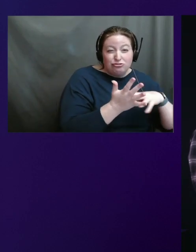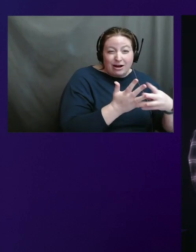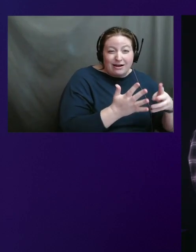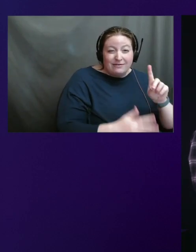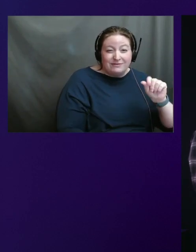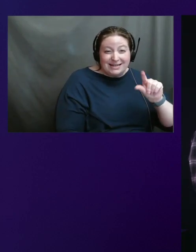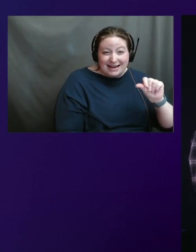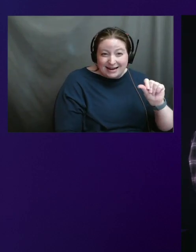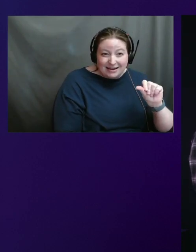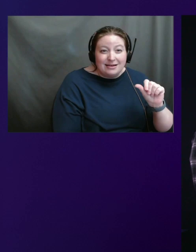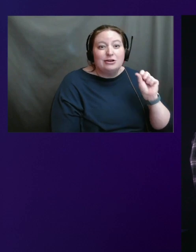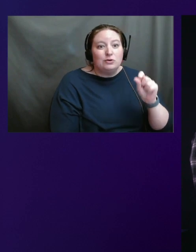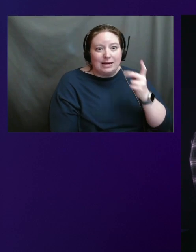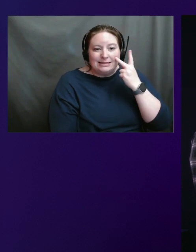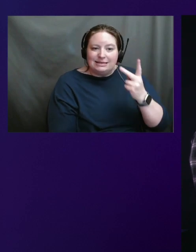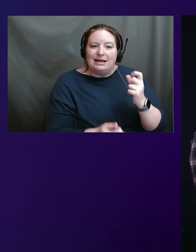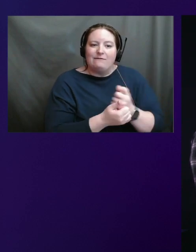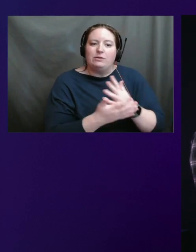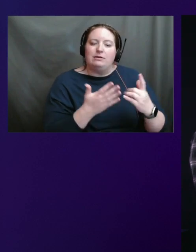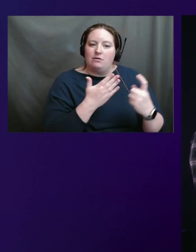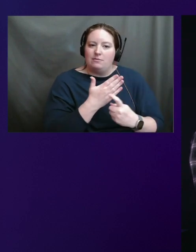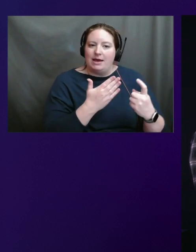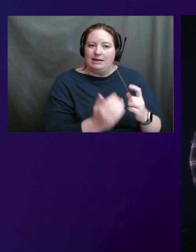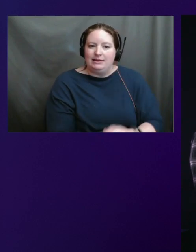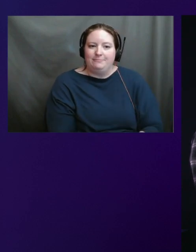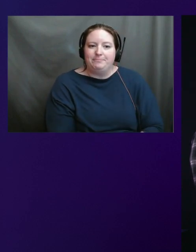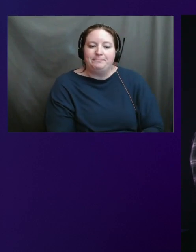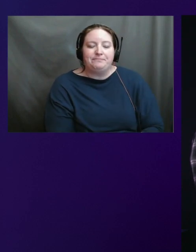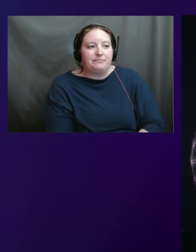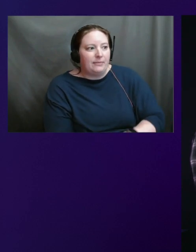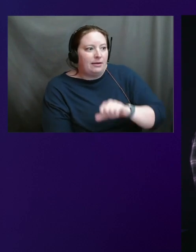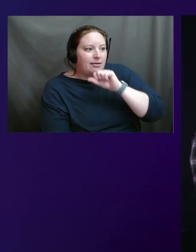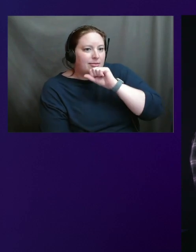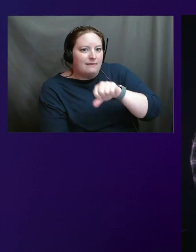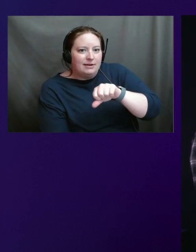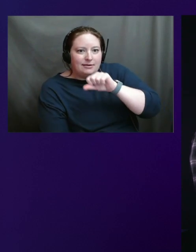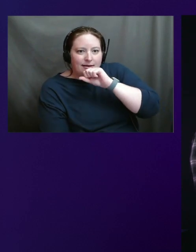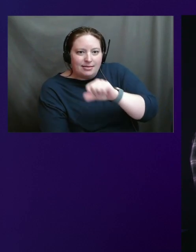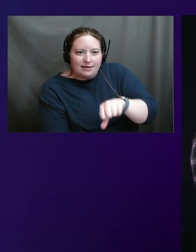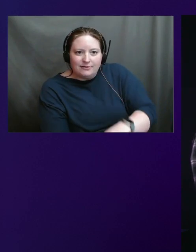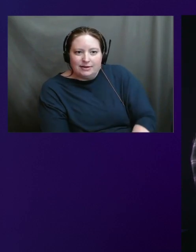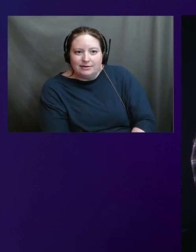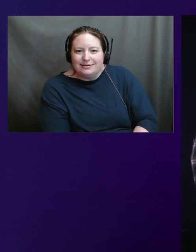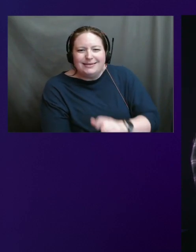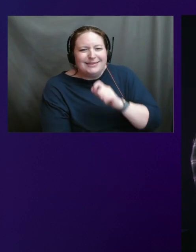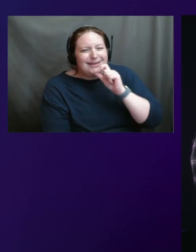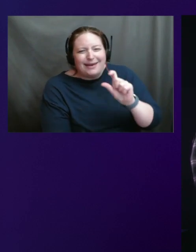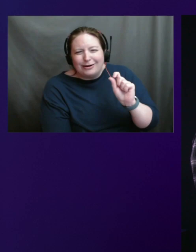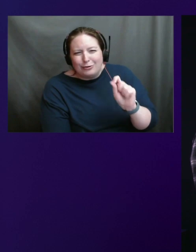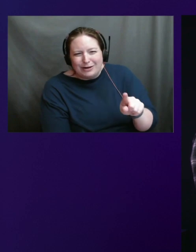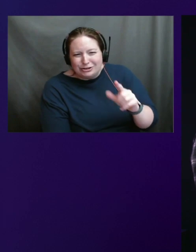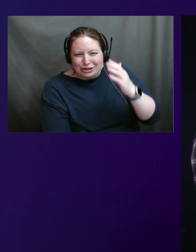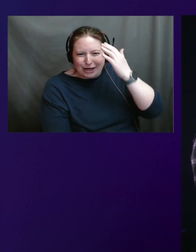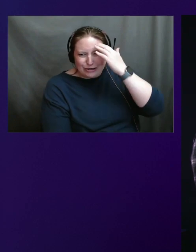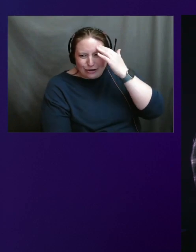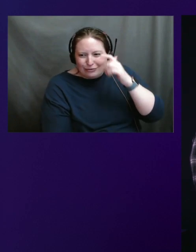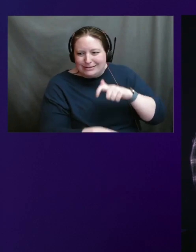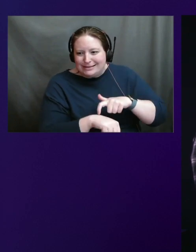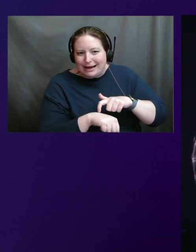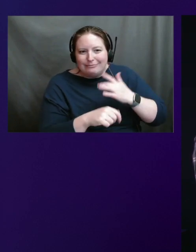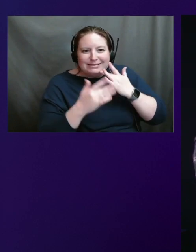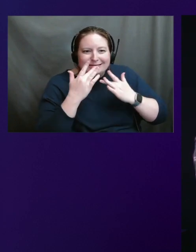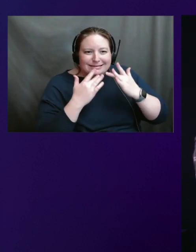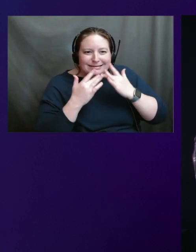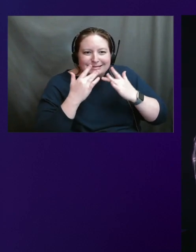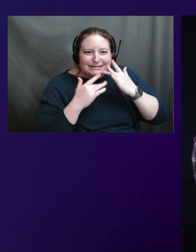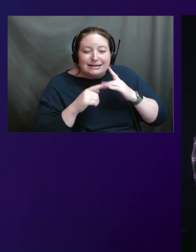and you'll be able to do those things automatically. I love it. Again, not so much questions. I know we're running short on time here, but